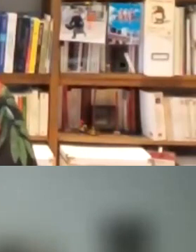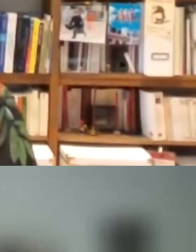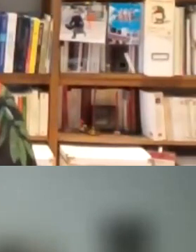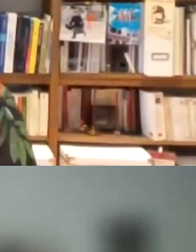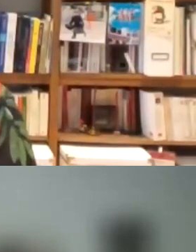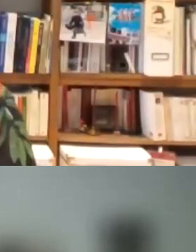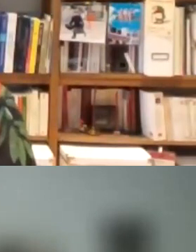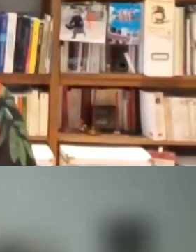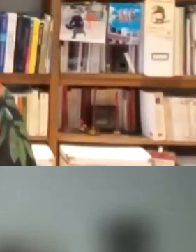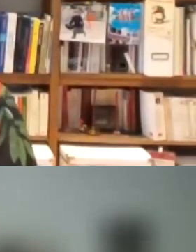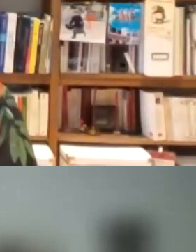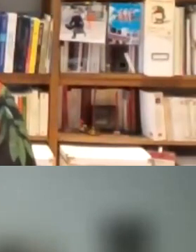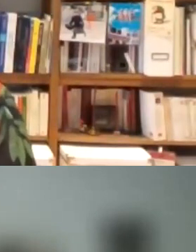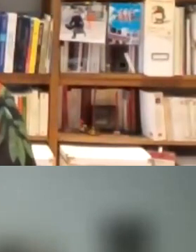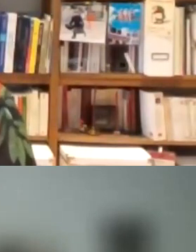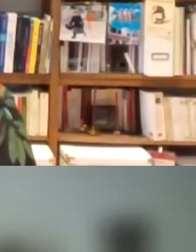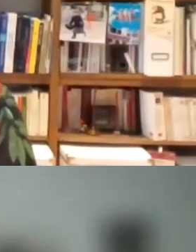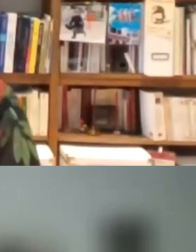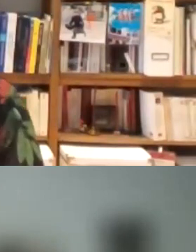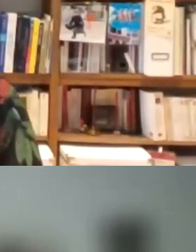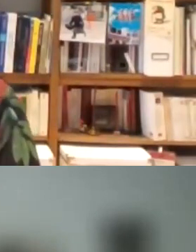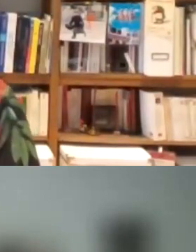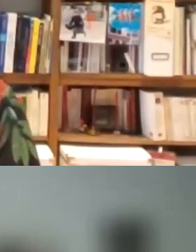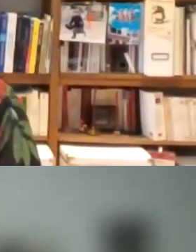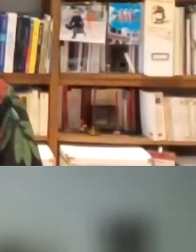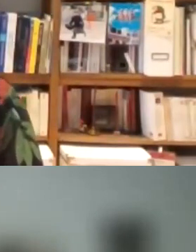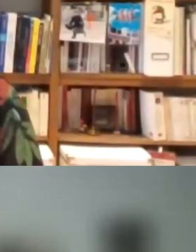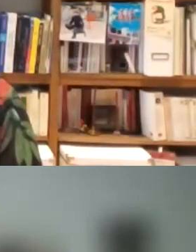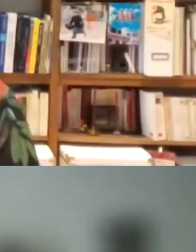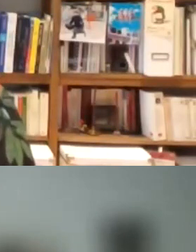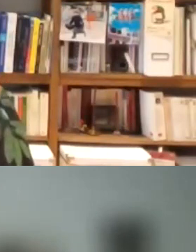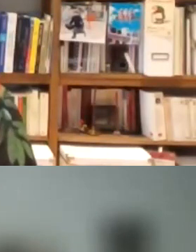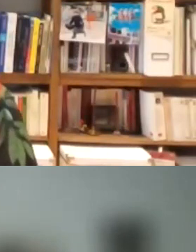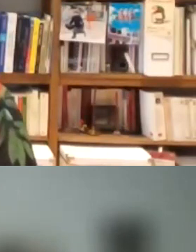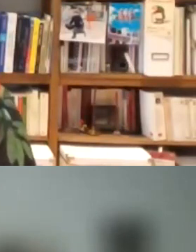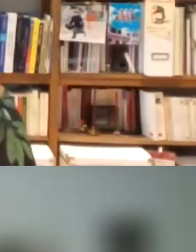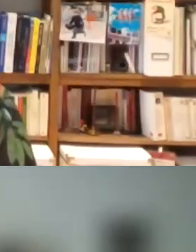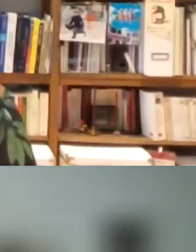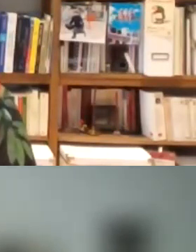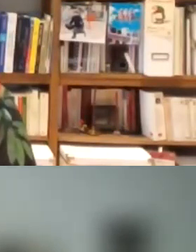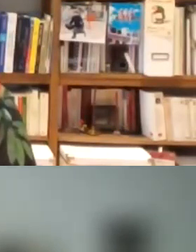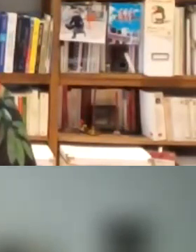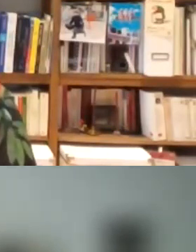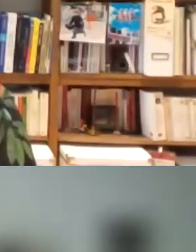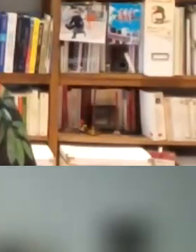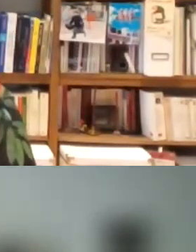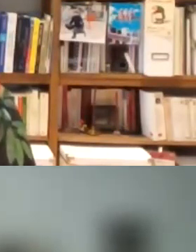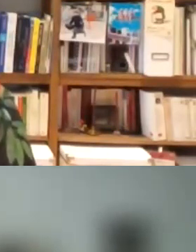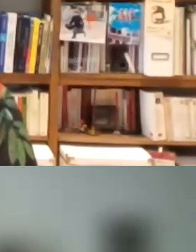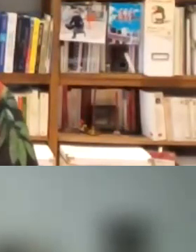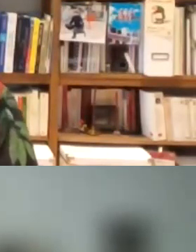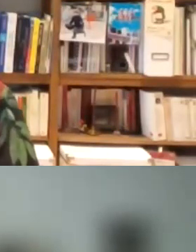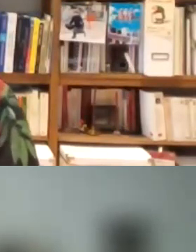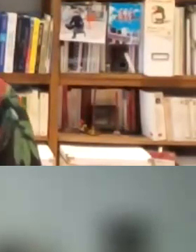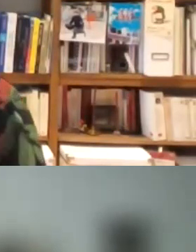I think that maybe it could be larger than that because somebody already asked if it would be we could actually adapt